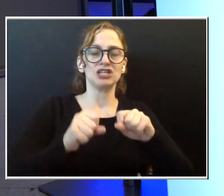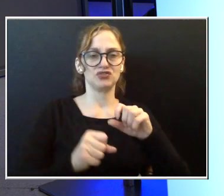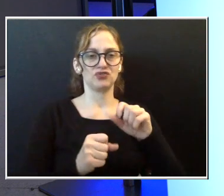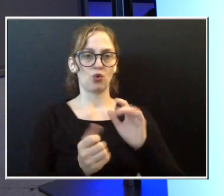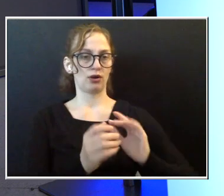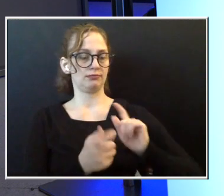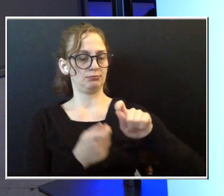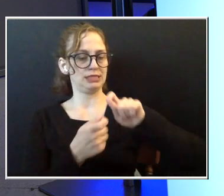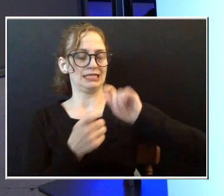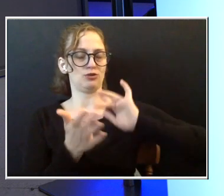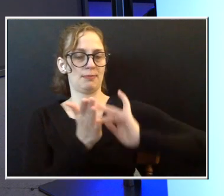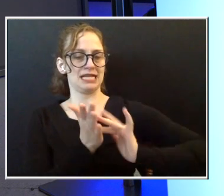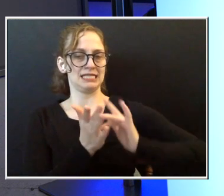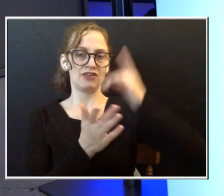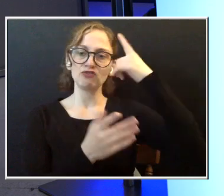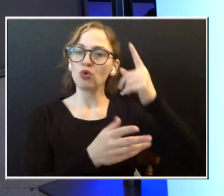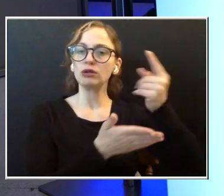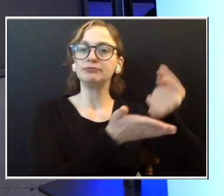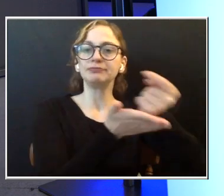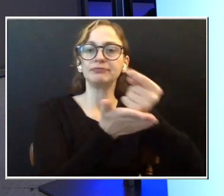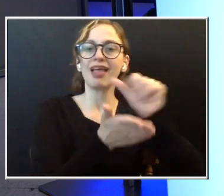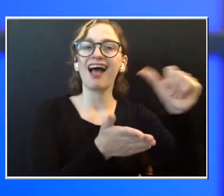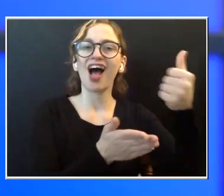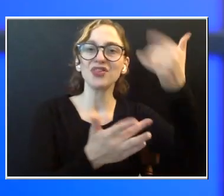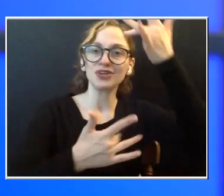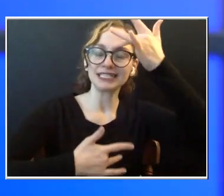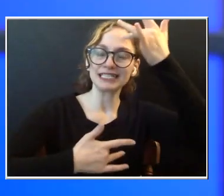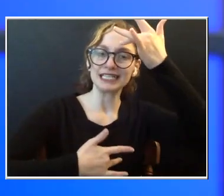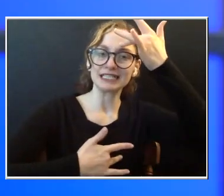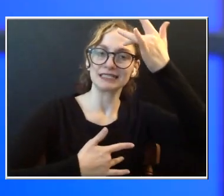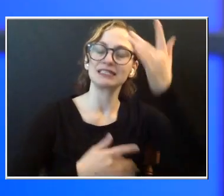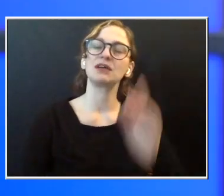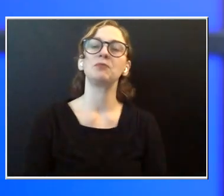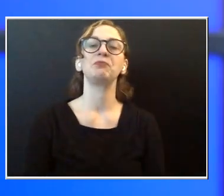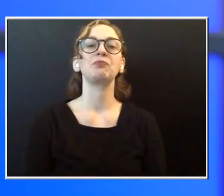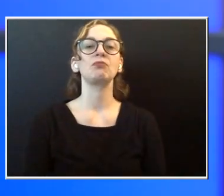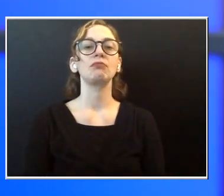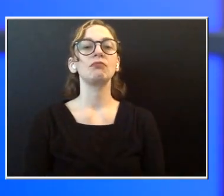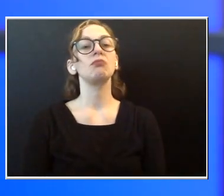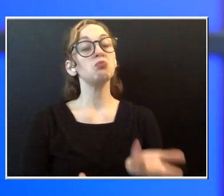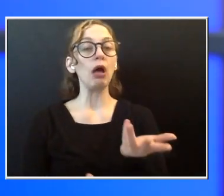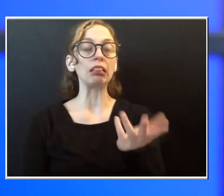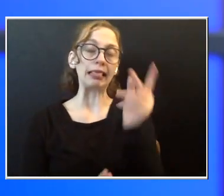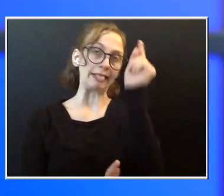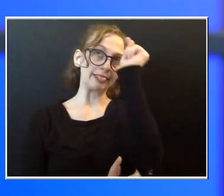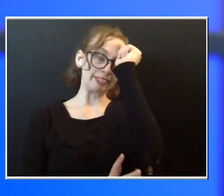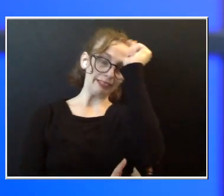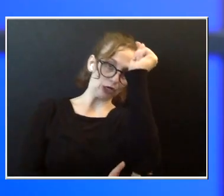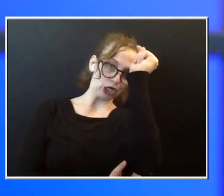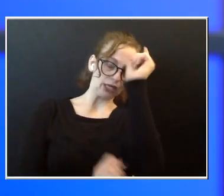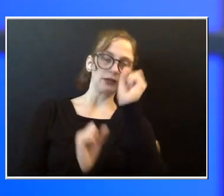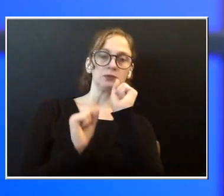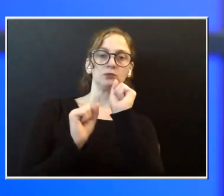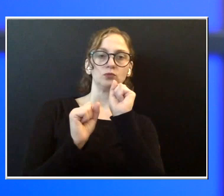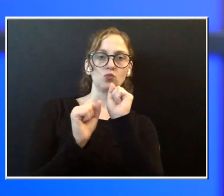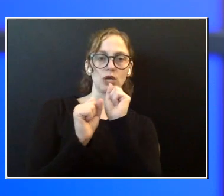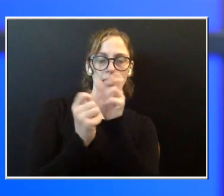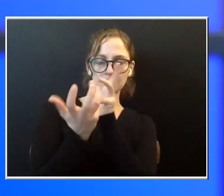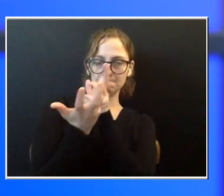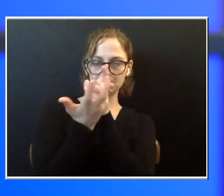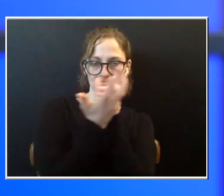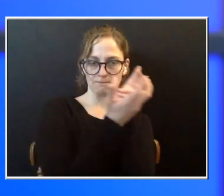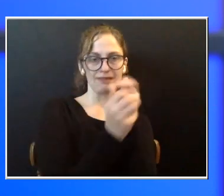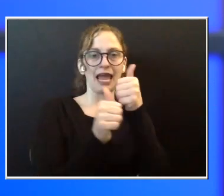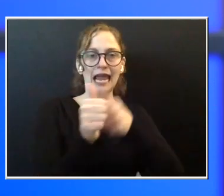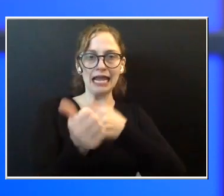Well, theoretically, right, you can tailor each therapy to a patient's